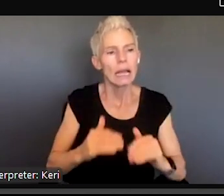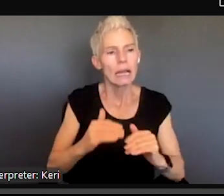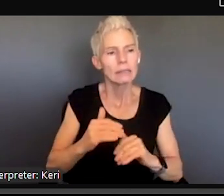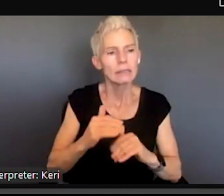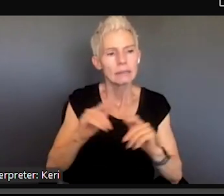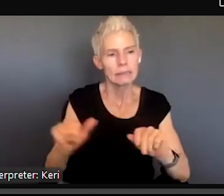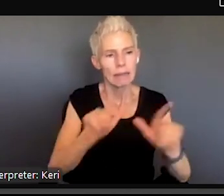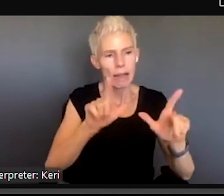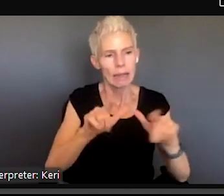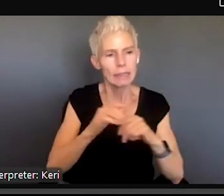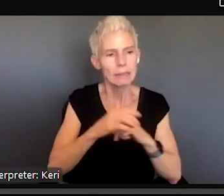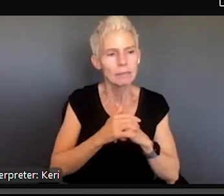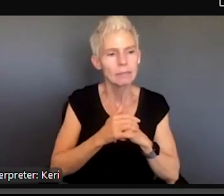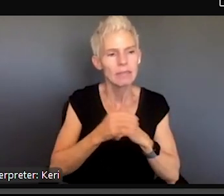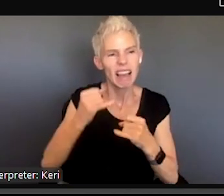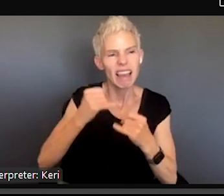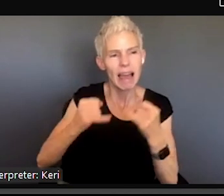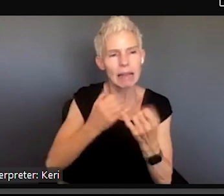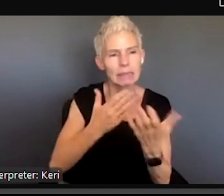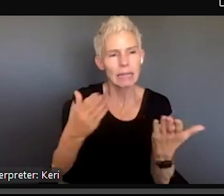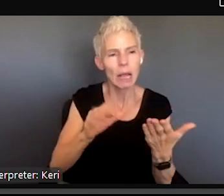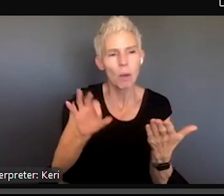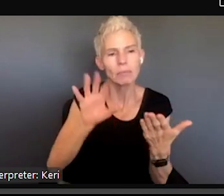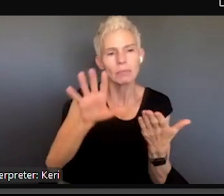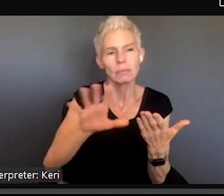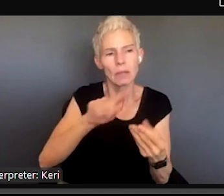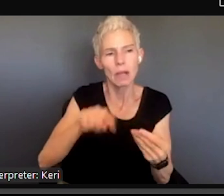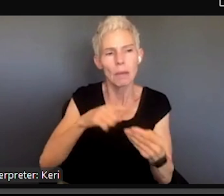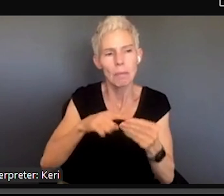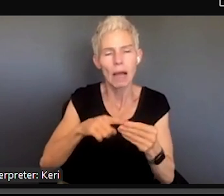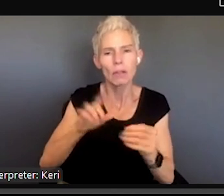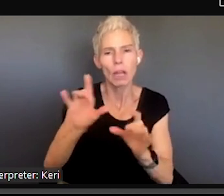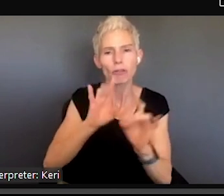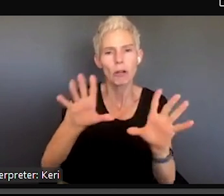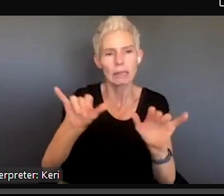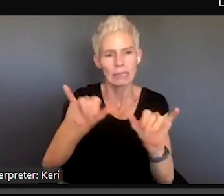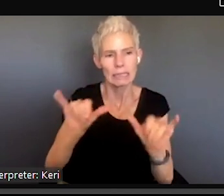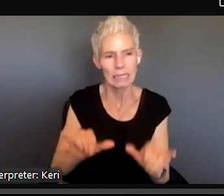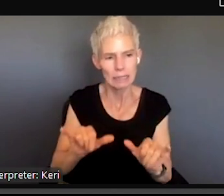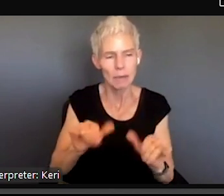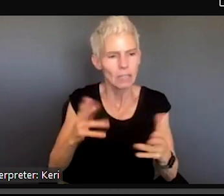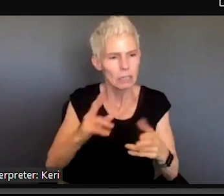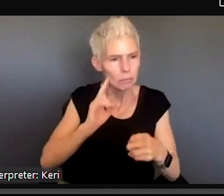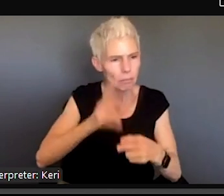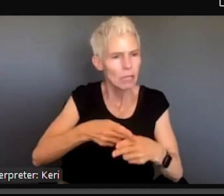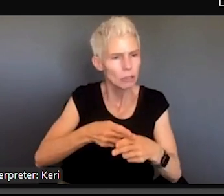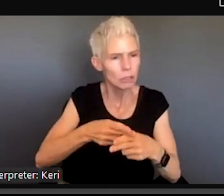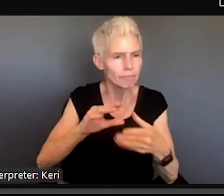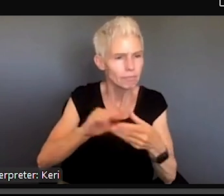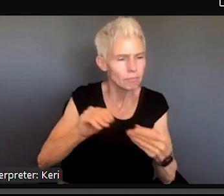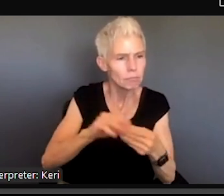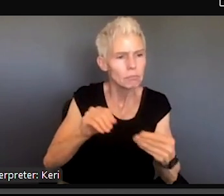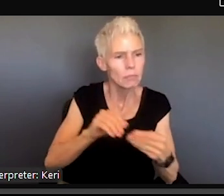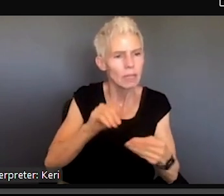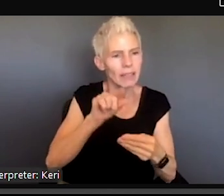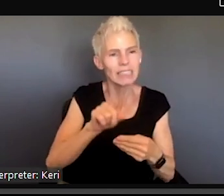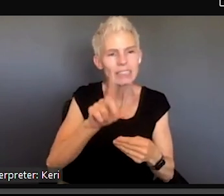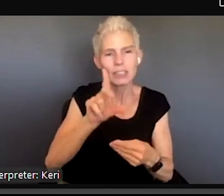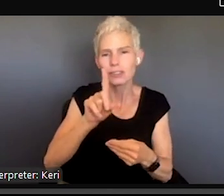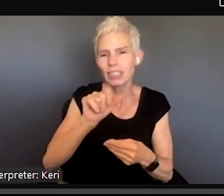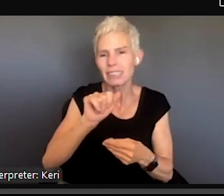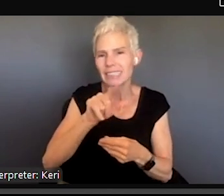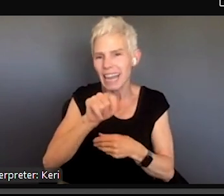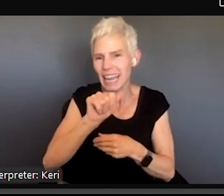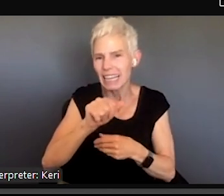slide is just the last thing I wanted to say about our crisis system. I have mentioned, this is just data you can have